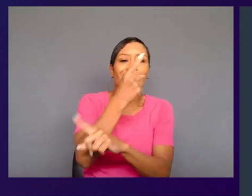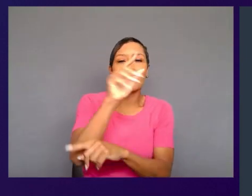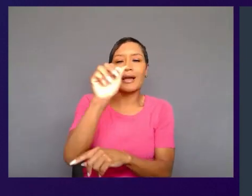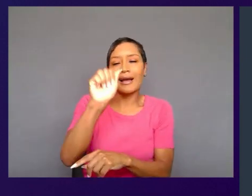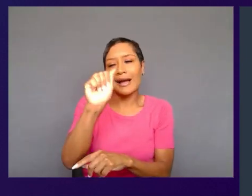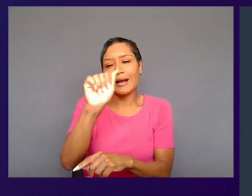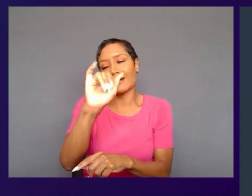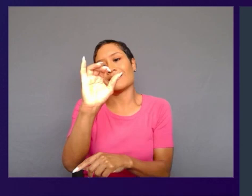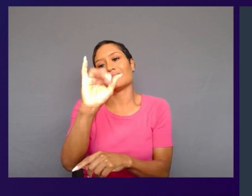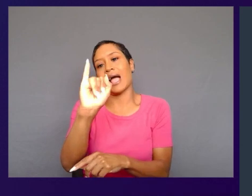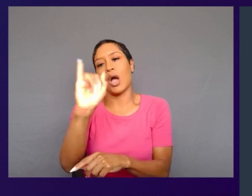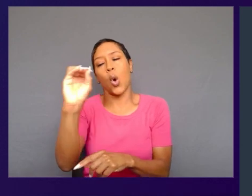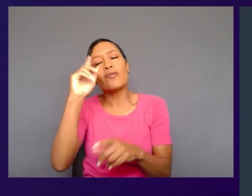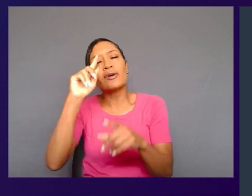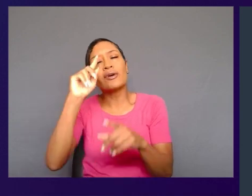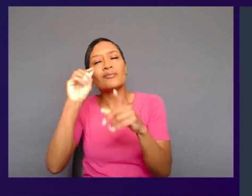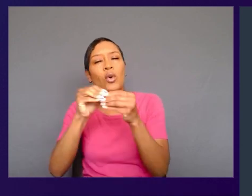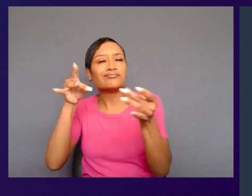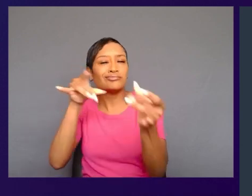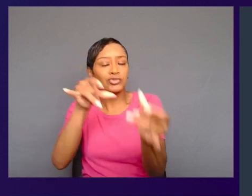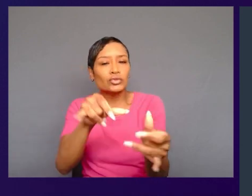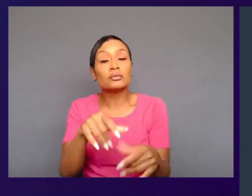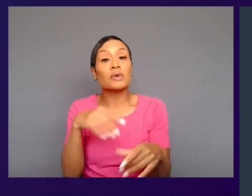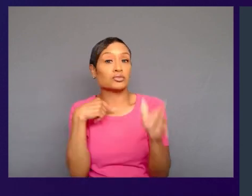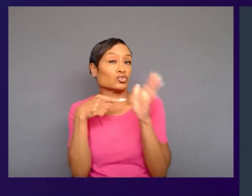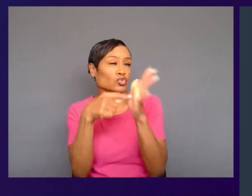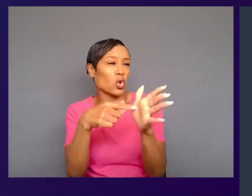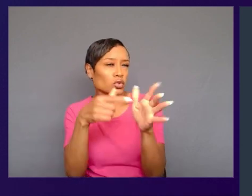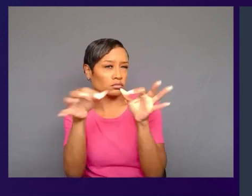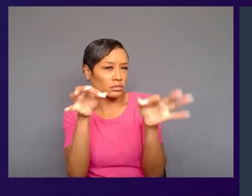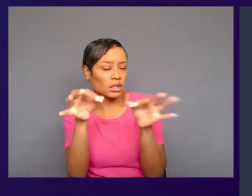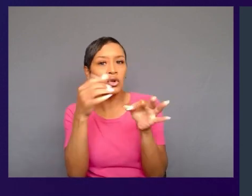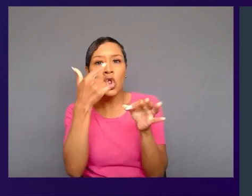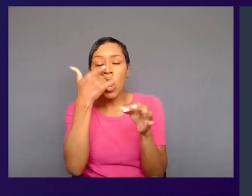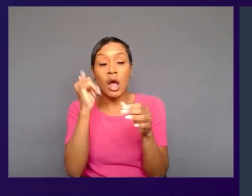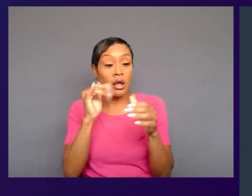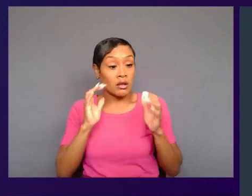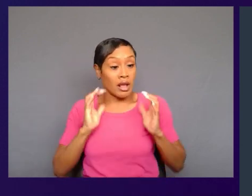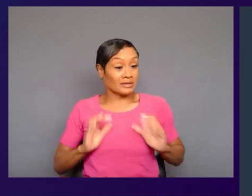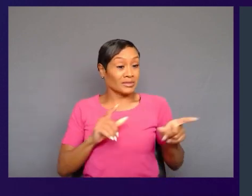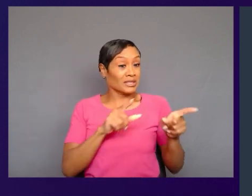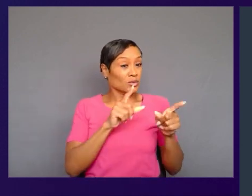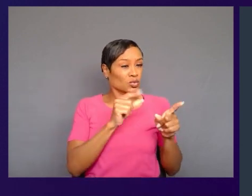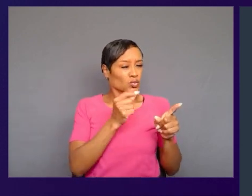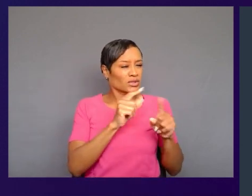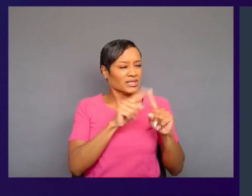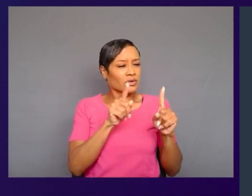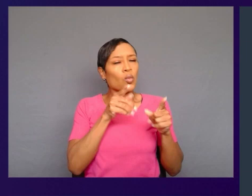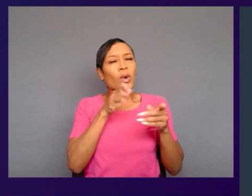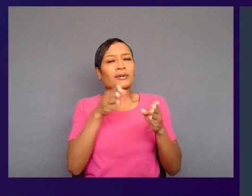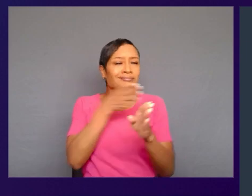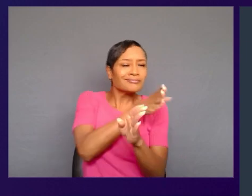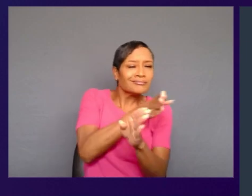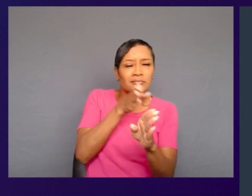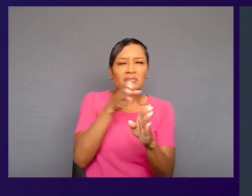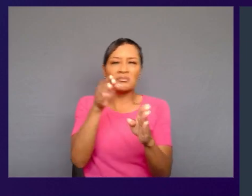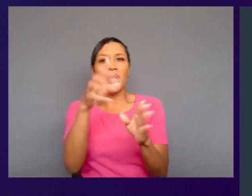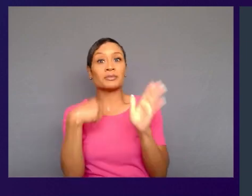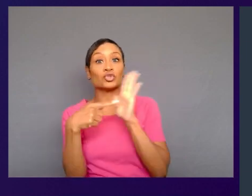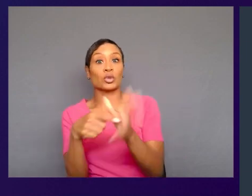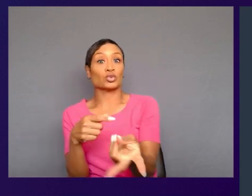approaches. So to illustrate how customers solve this problem differently with different approaches, let's look at two